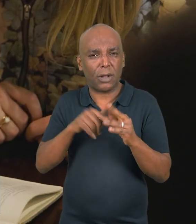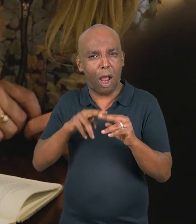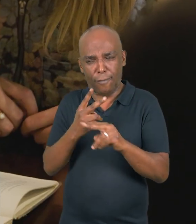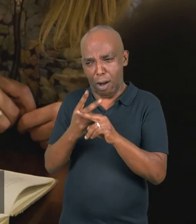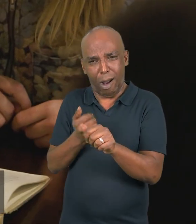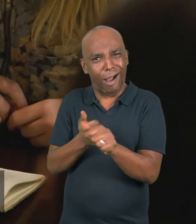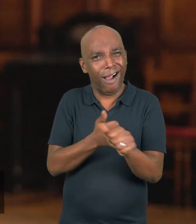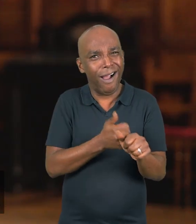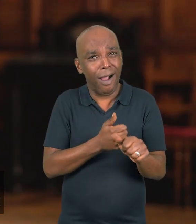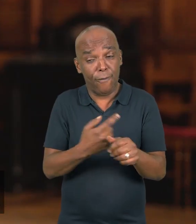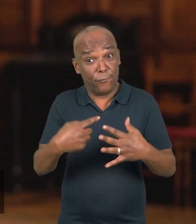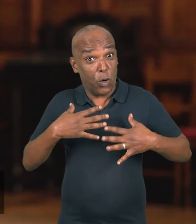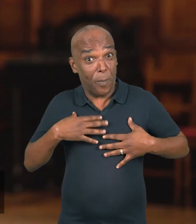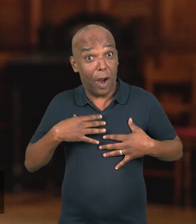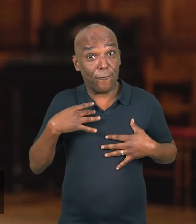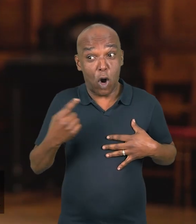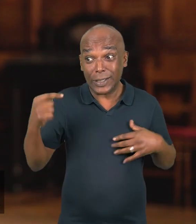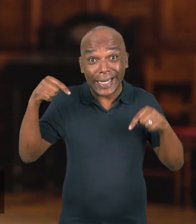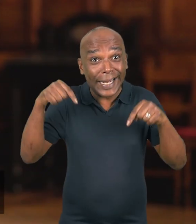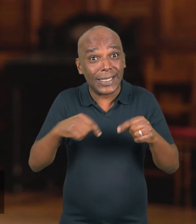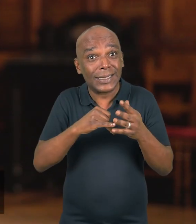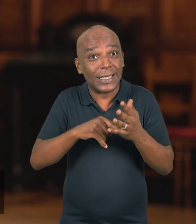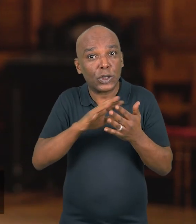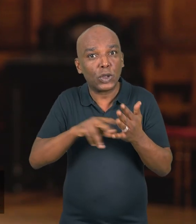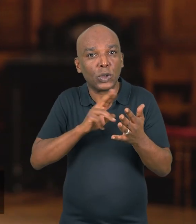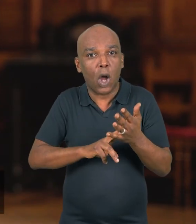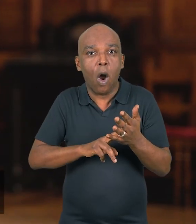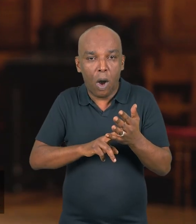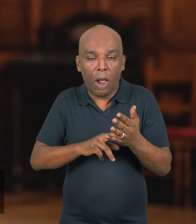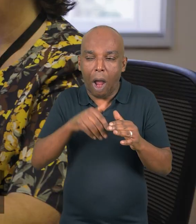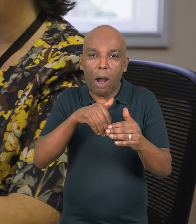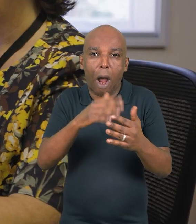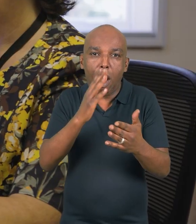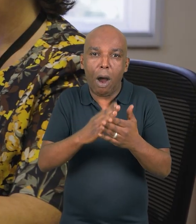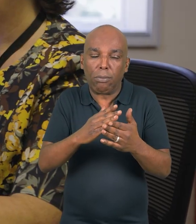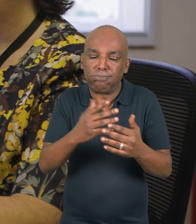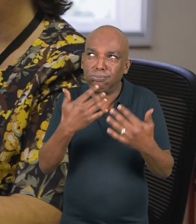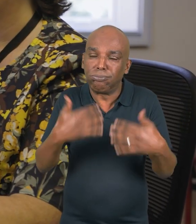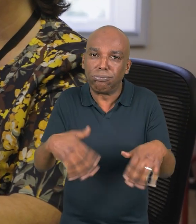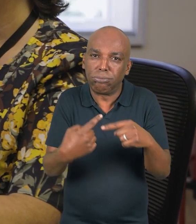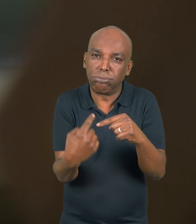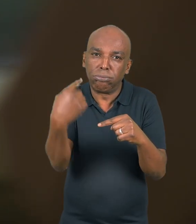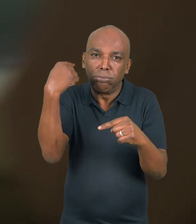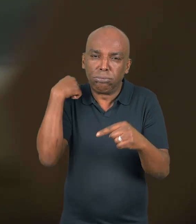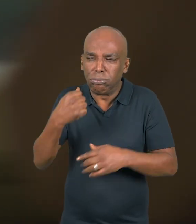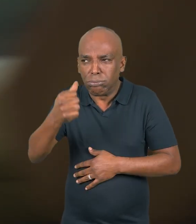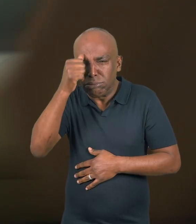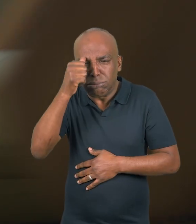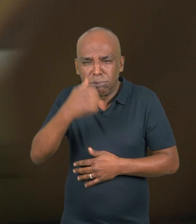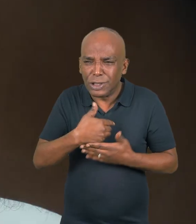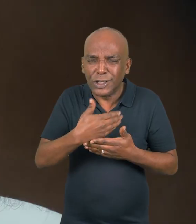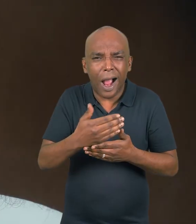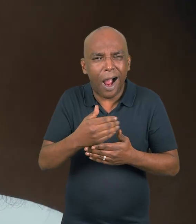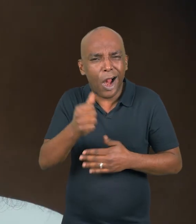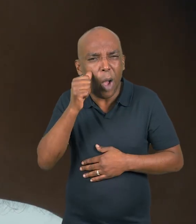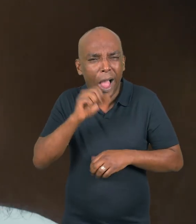staff. For me, volunteering with the St John Archive is a way of giving back, and for me to be able to share my years of